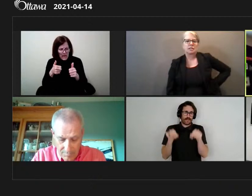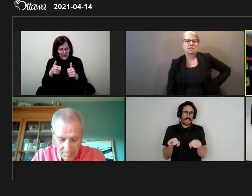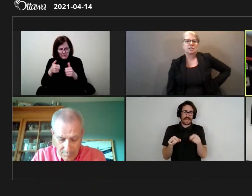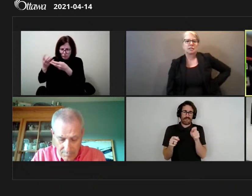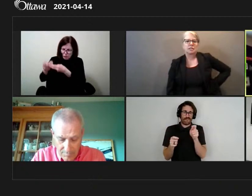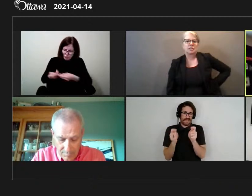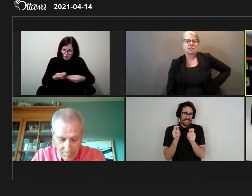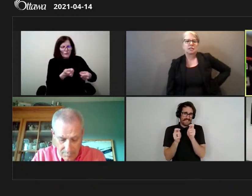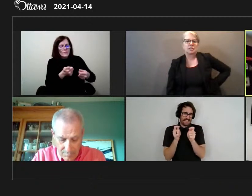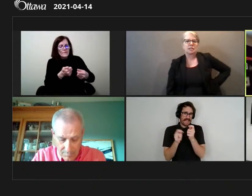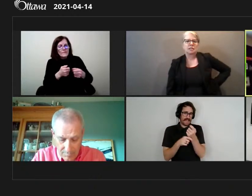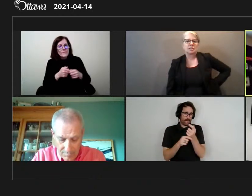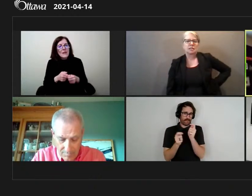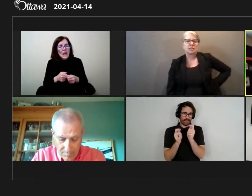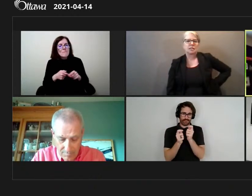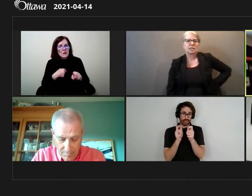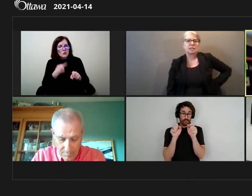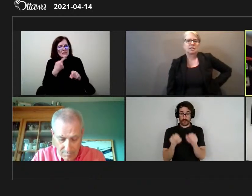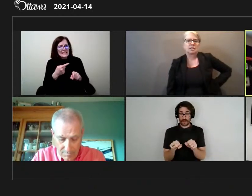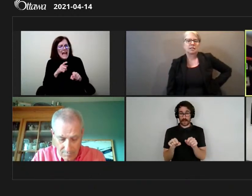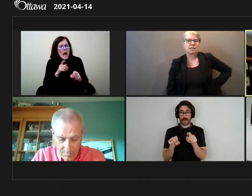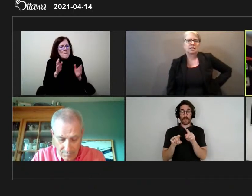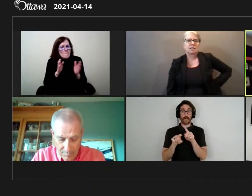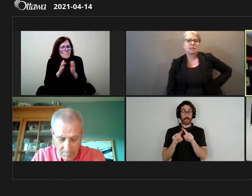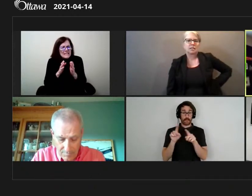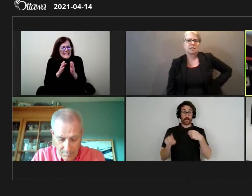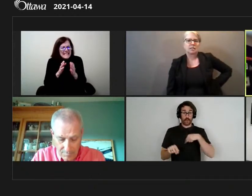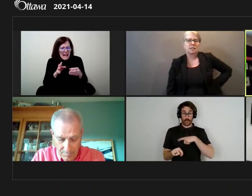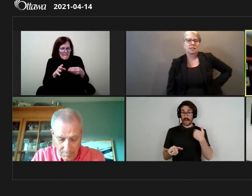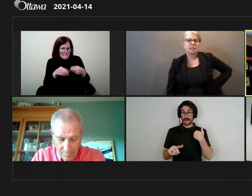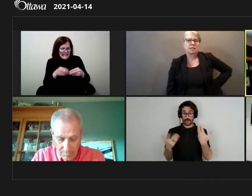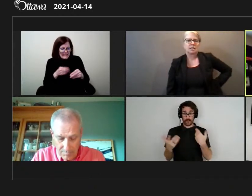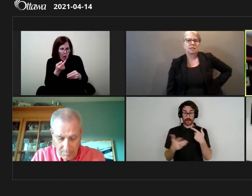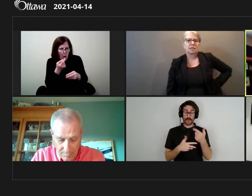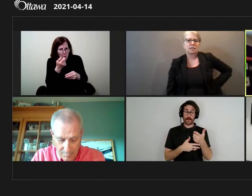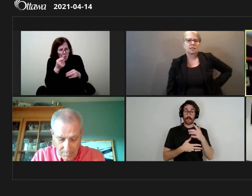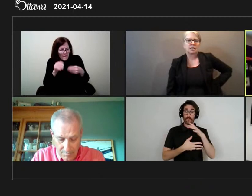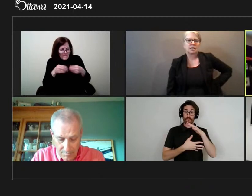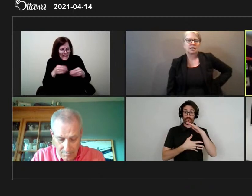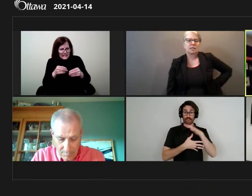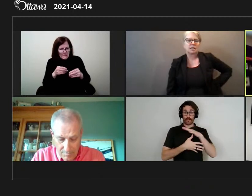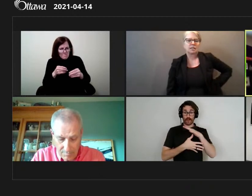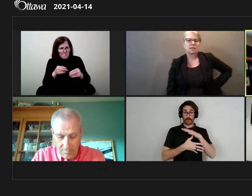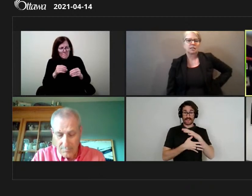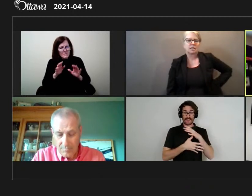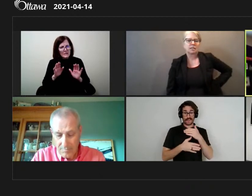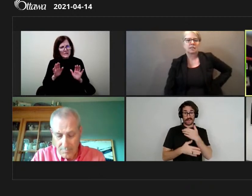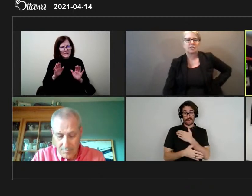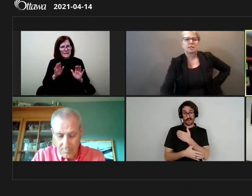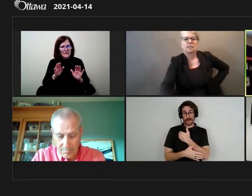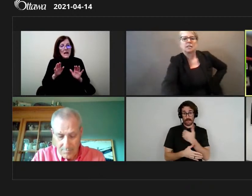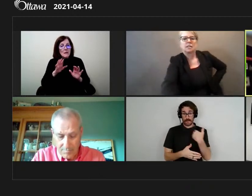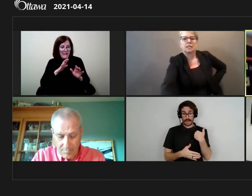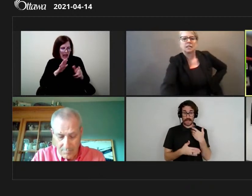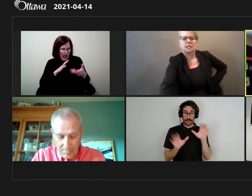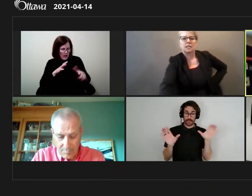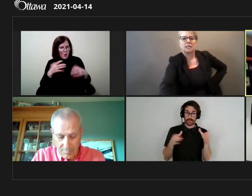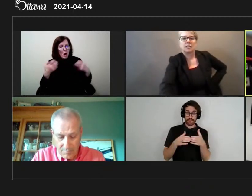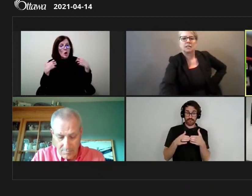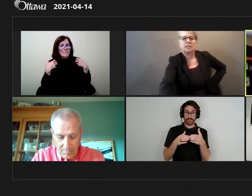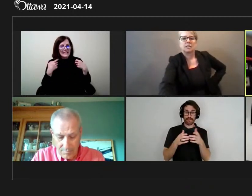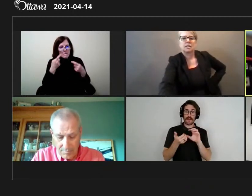room, and we do have a prioritization committee of involving